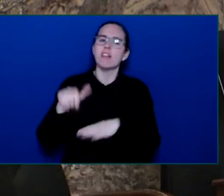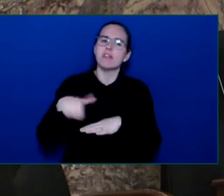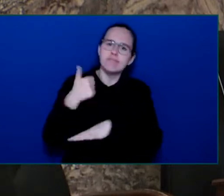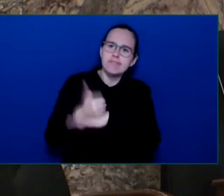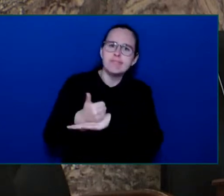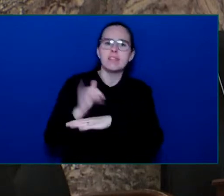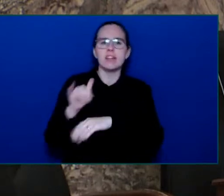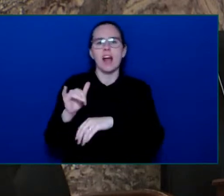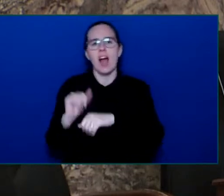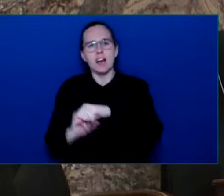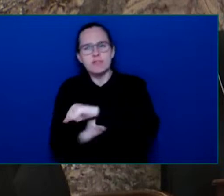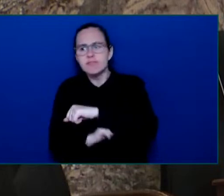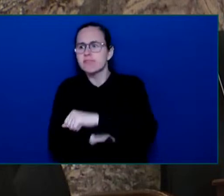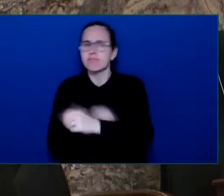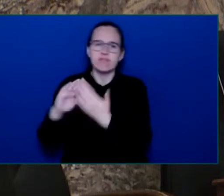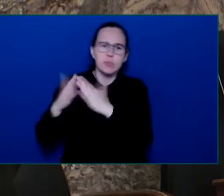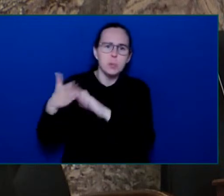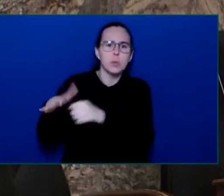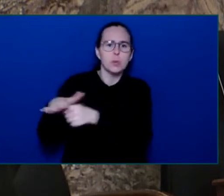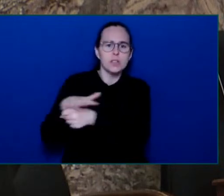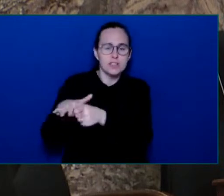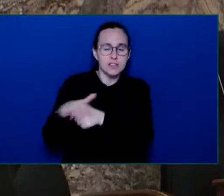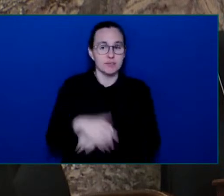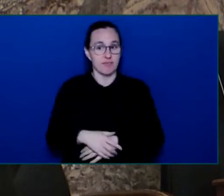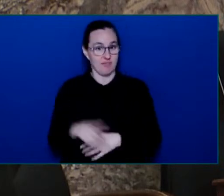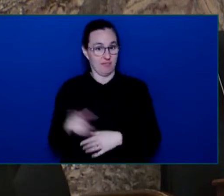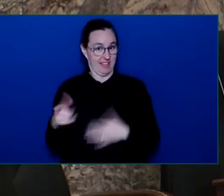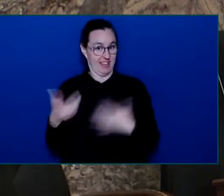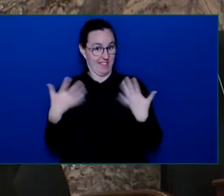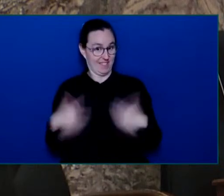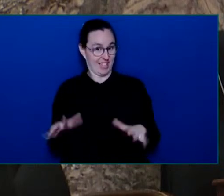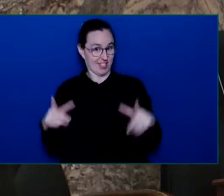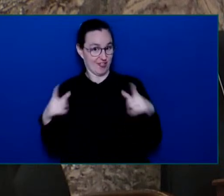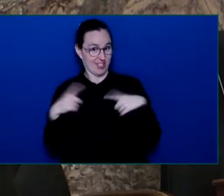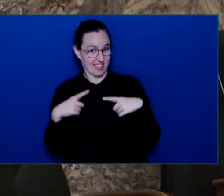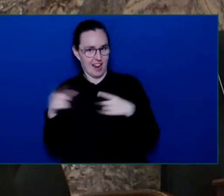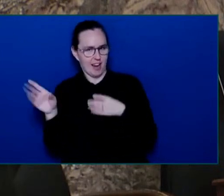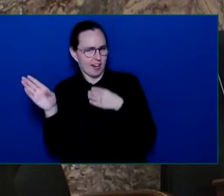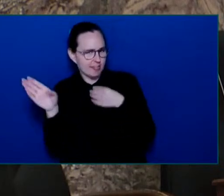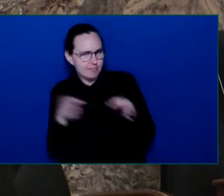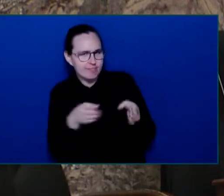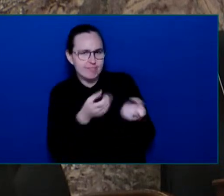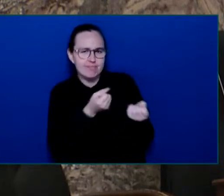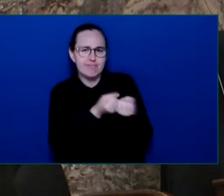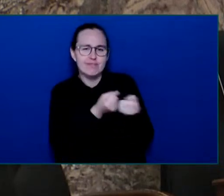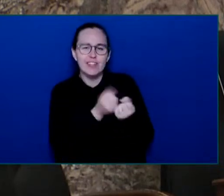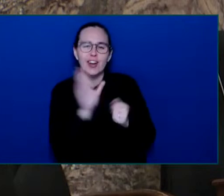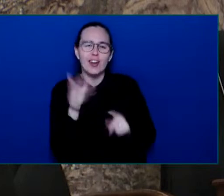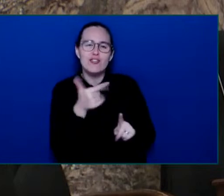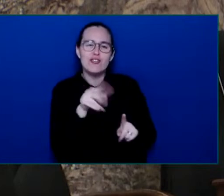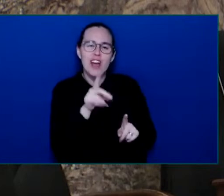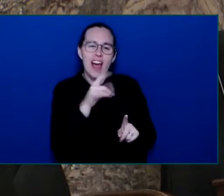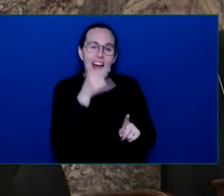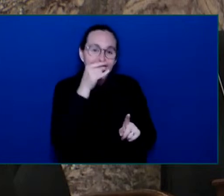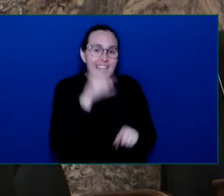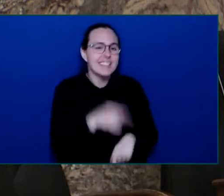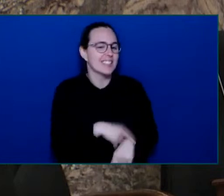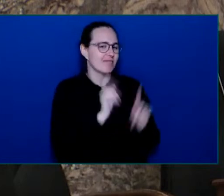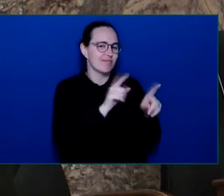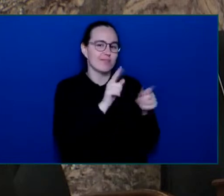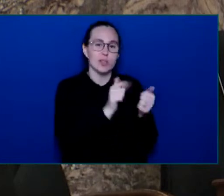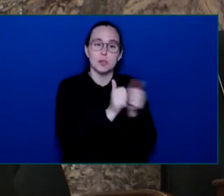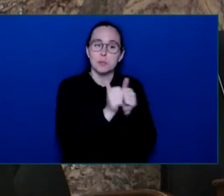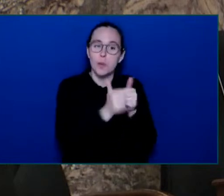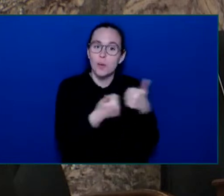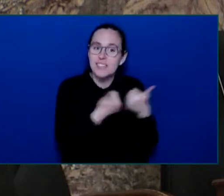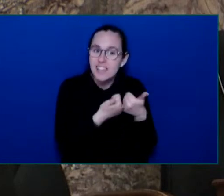turned to her grandkids, helping out and supporting them in all of their sporting activities. Another passion of Mary's, though, was her constant battles with the